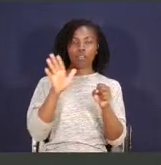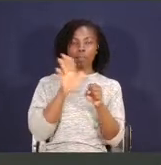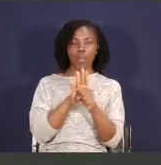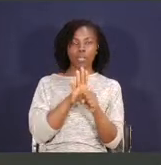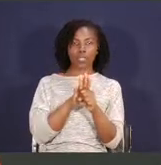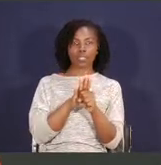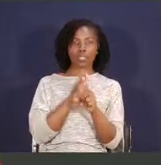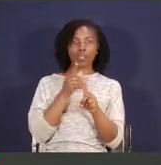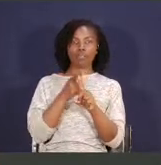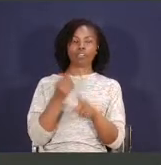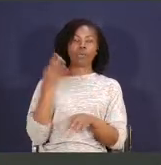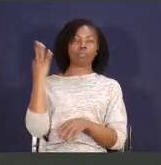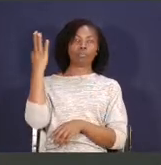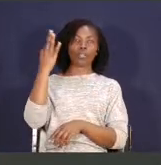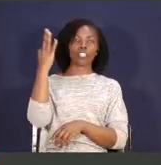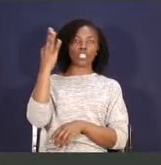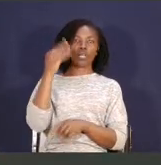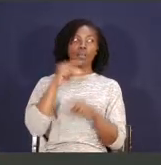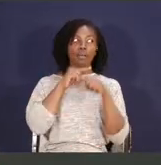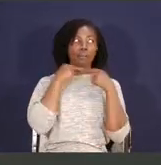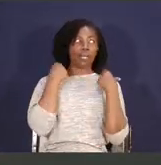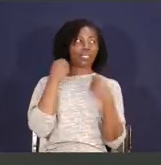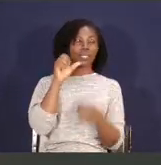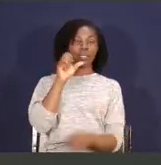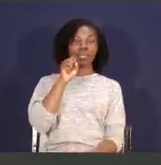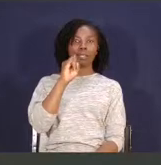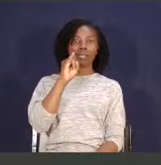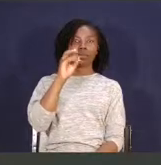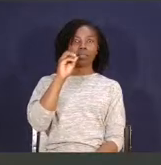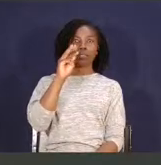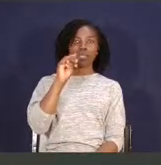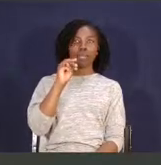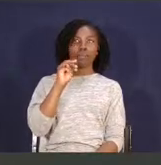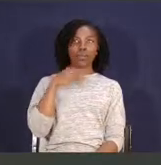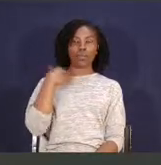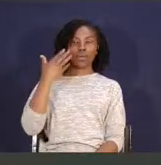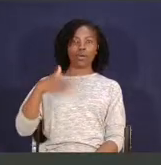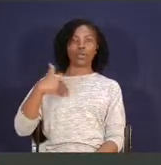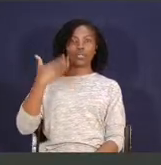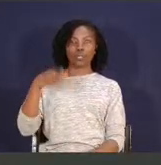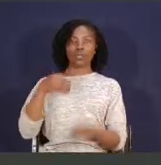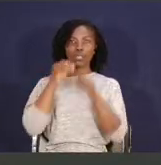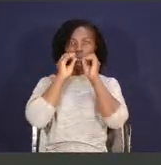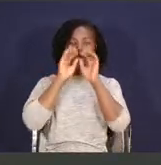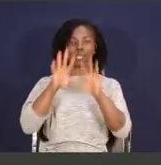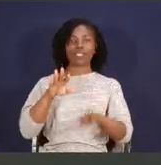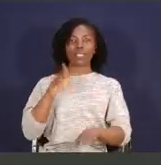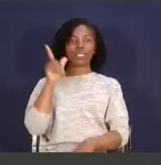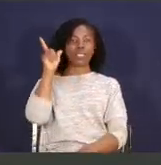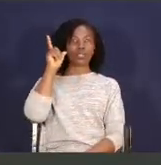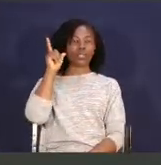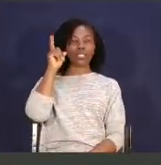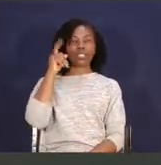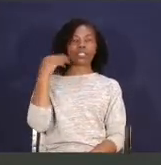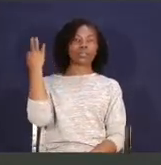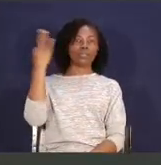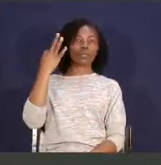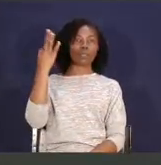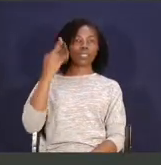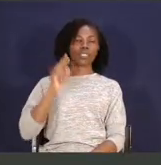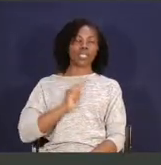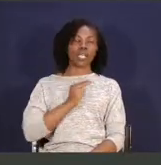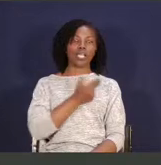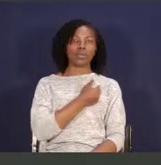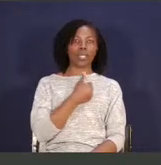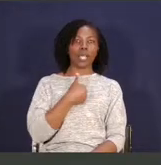associate pastor, Reverend Simon Mwangi. Always a blessing to hear the word of God, and that we have stewardship